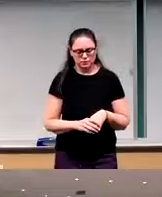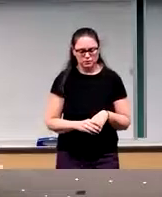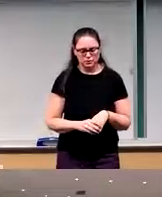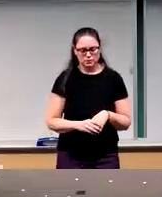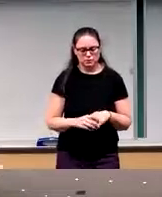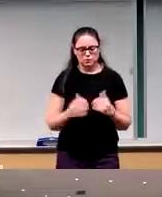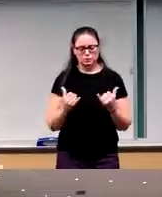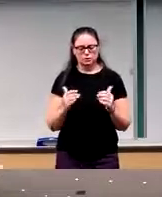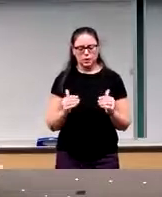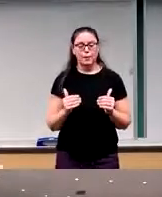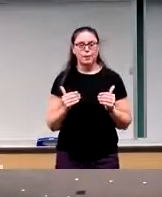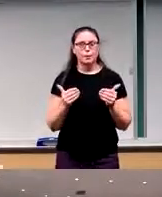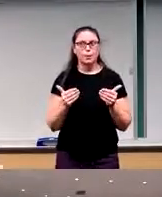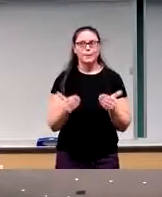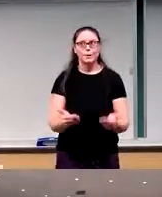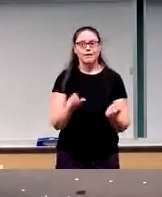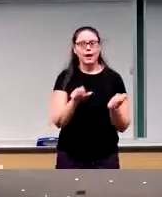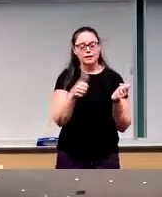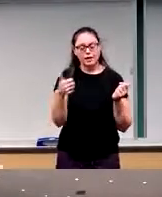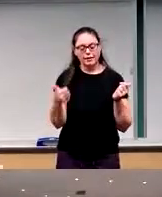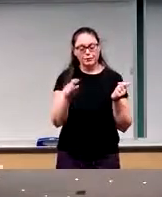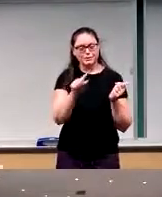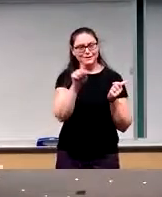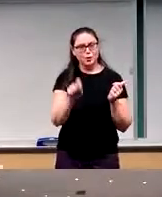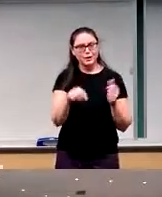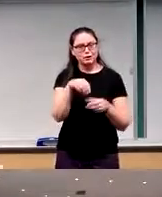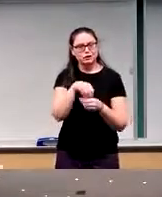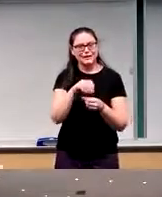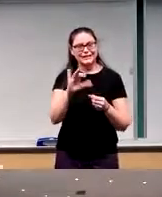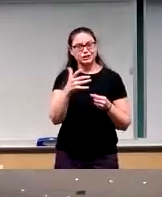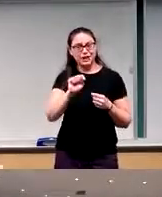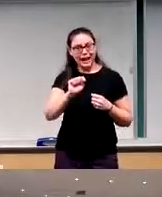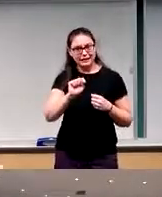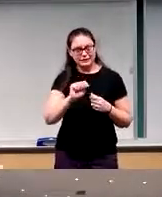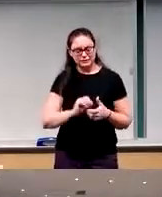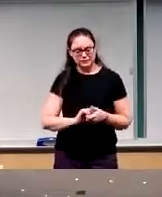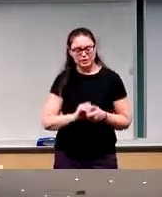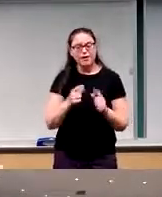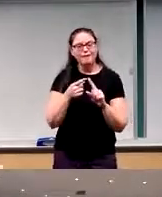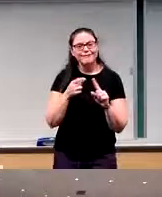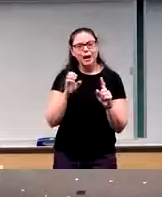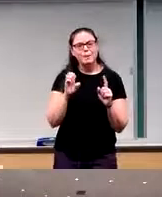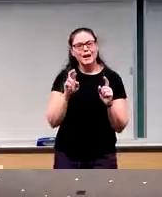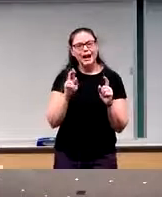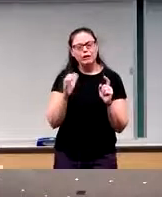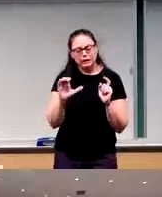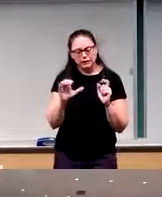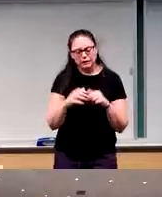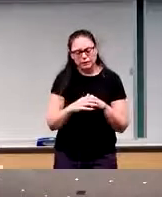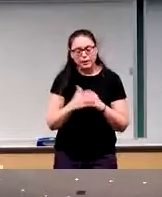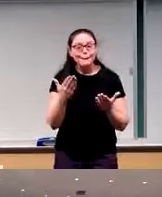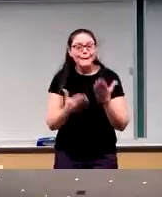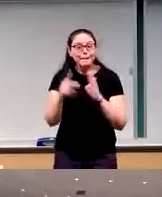move on real quick because another question has popped up in the chat. And it's this from Eric. He says, many of the